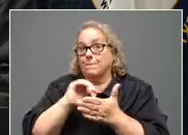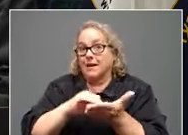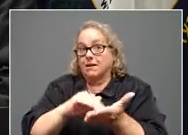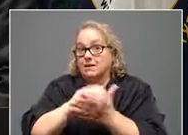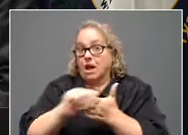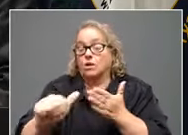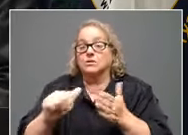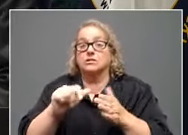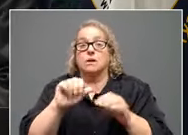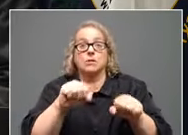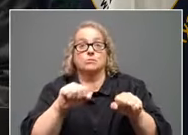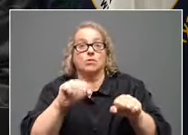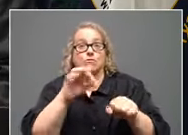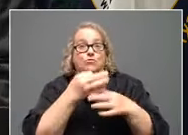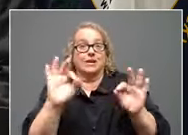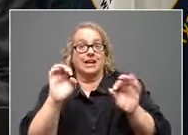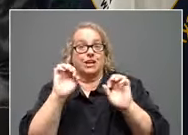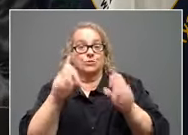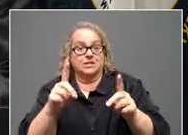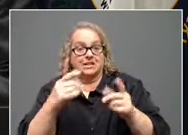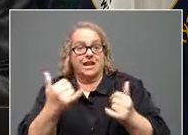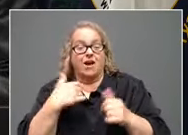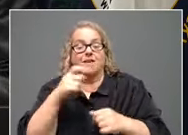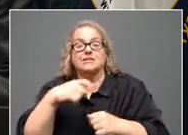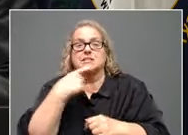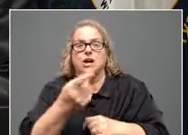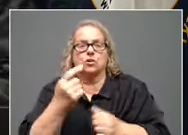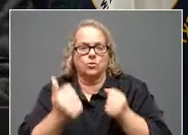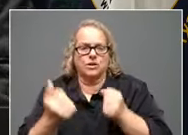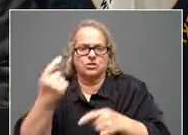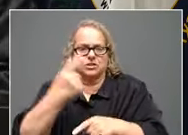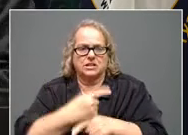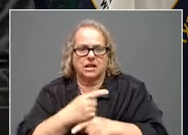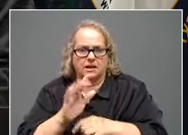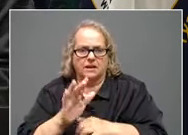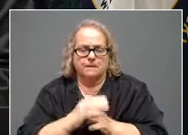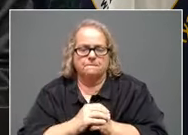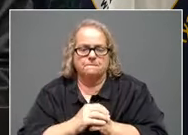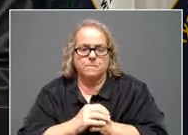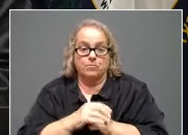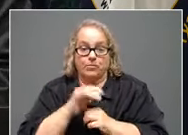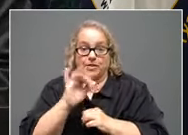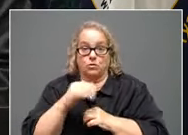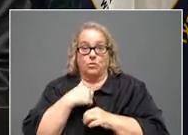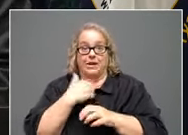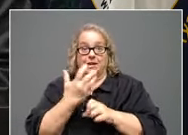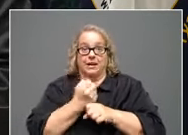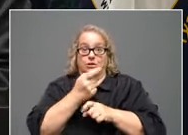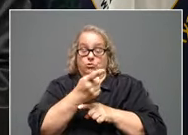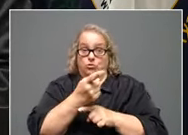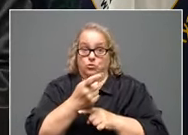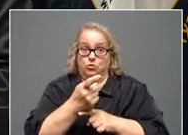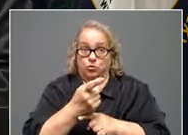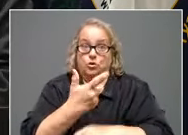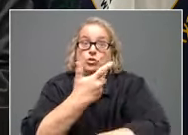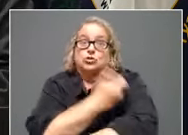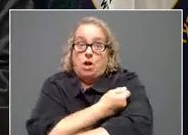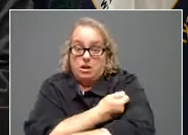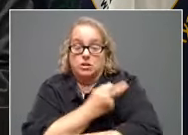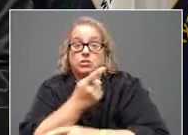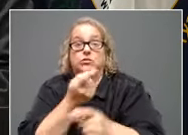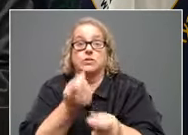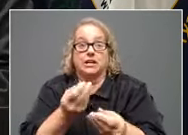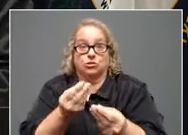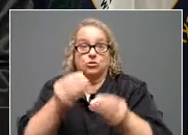Now I need my glasses because I have to tell you the day. But if we get an entry in by the end of Wednesday,